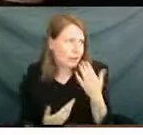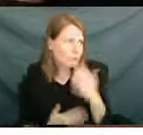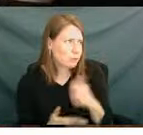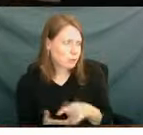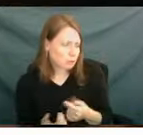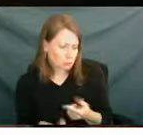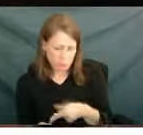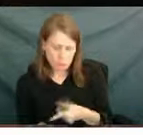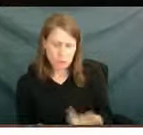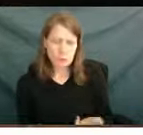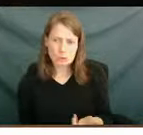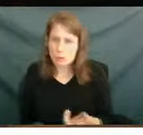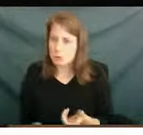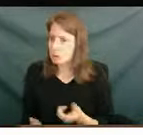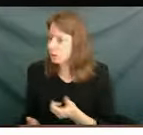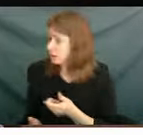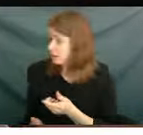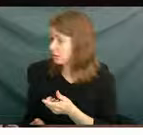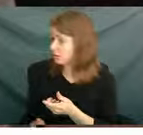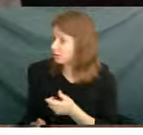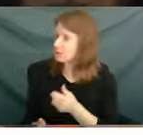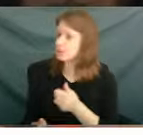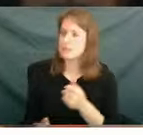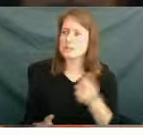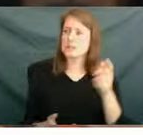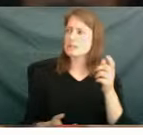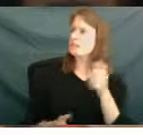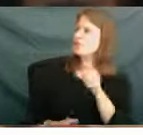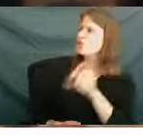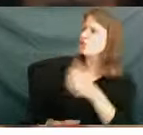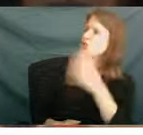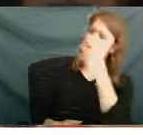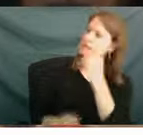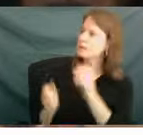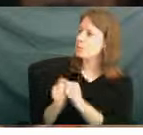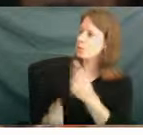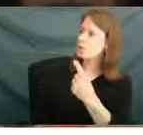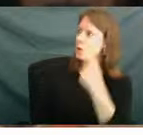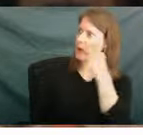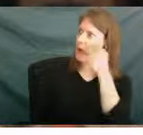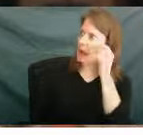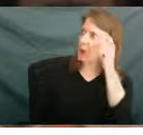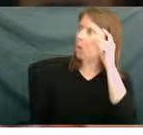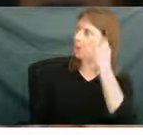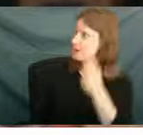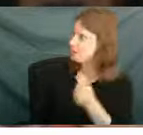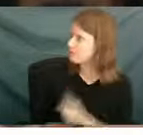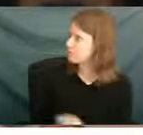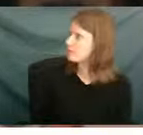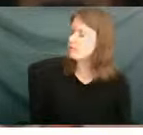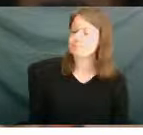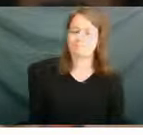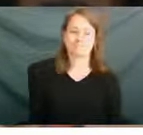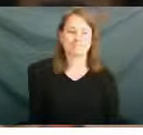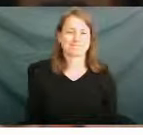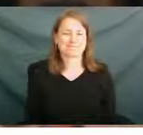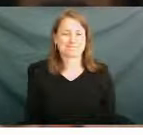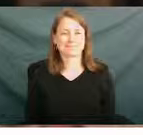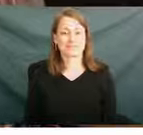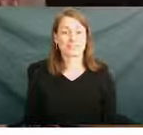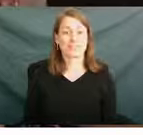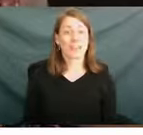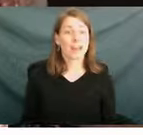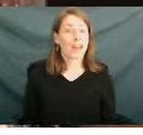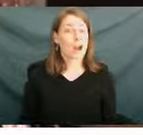eh? I don't know what I've done to them. They've come up with some powerful pieces of drama. Watching them, I actually felt